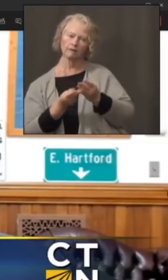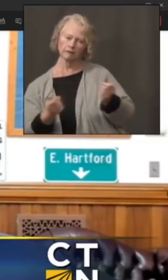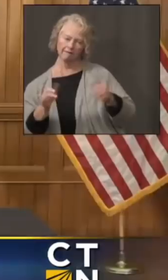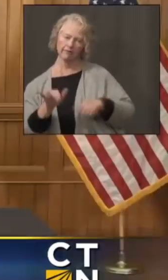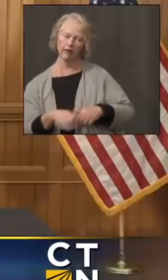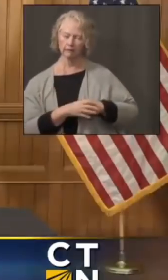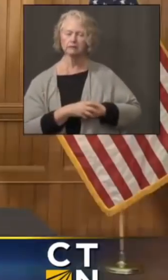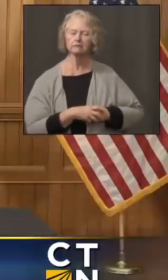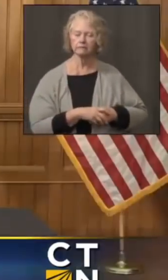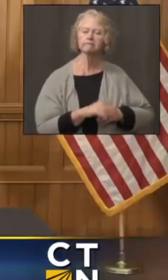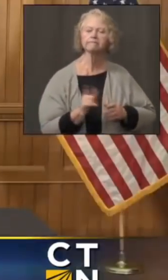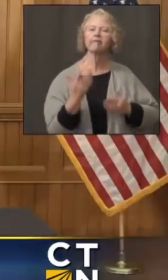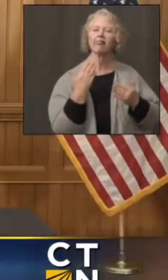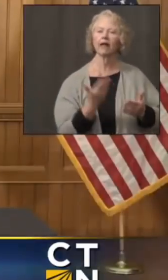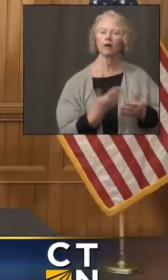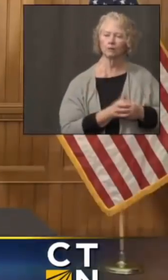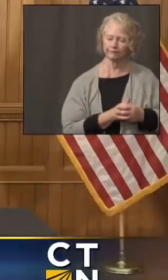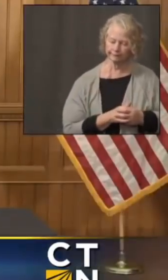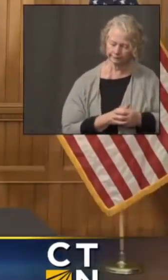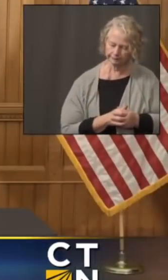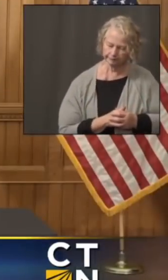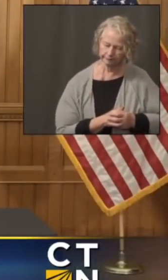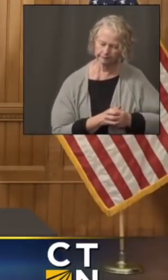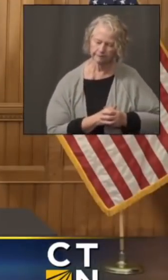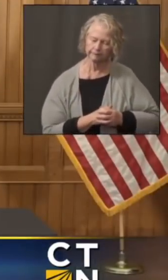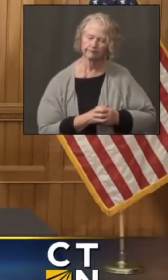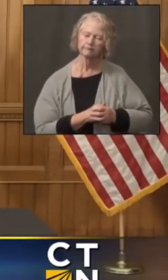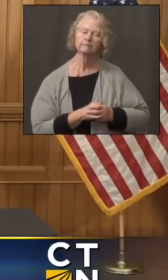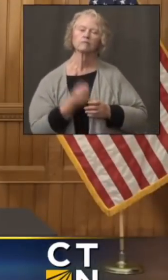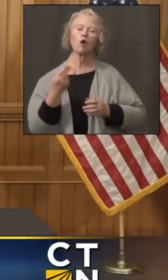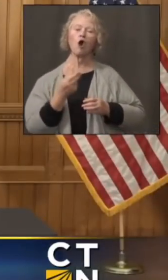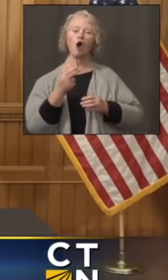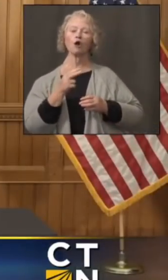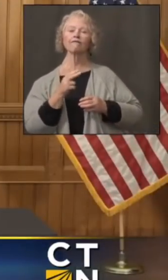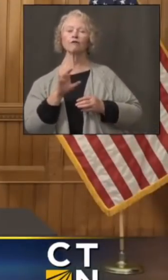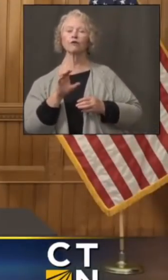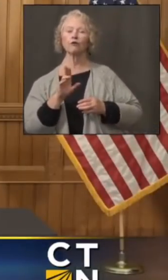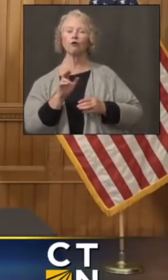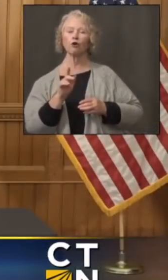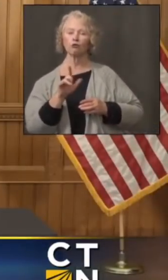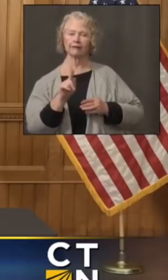Thanks. Thank you. The Hartford Current.